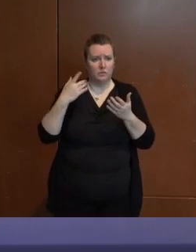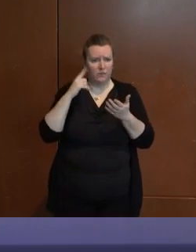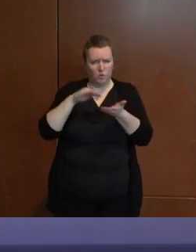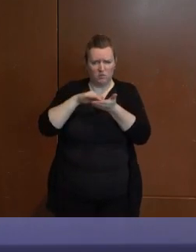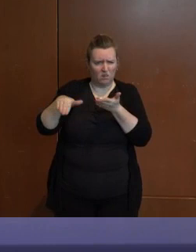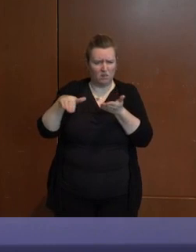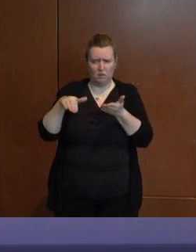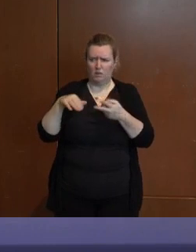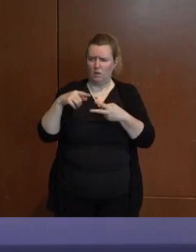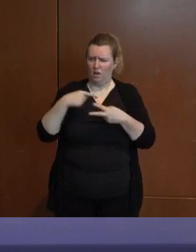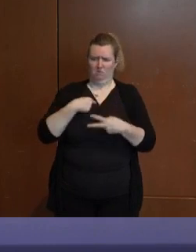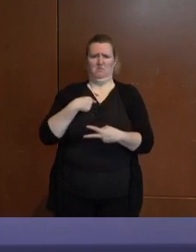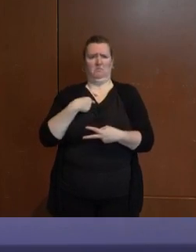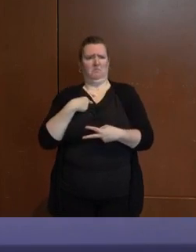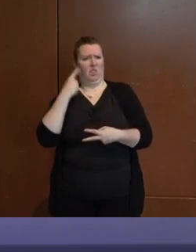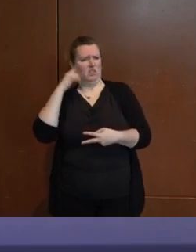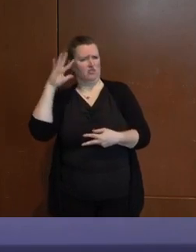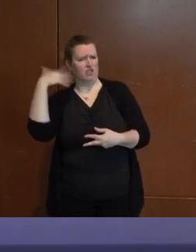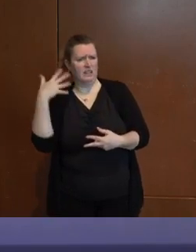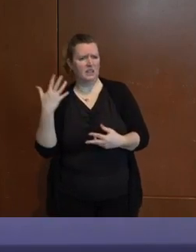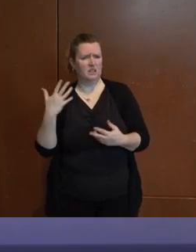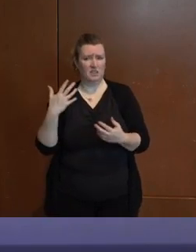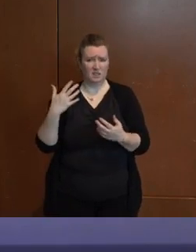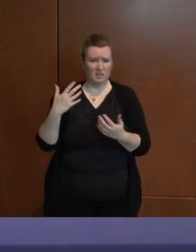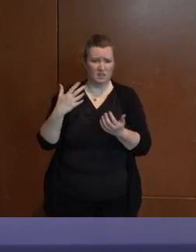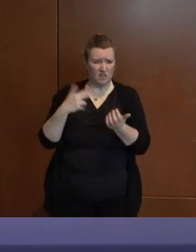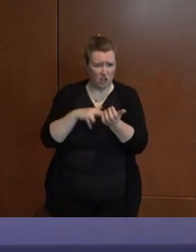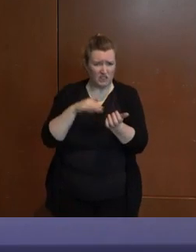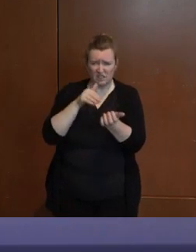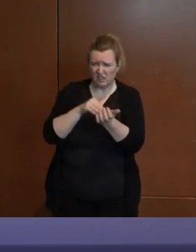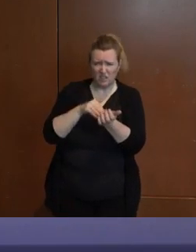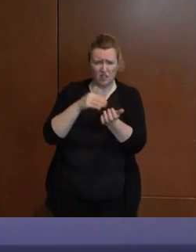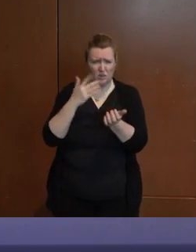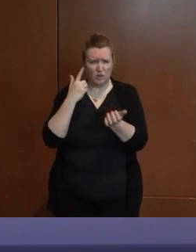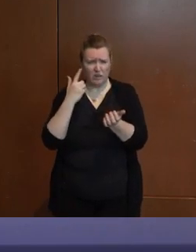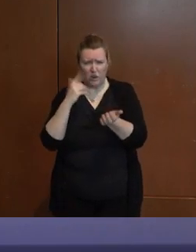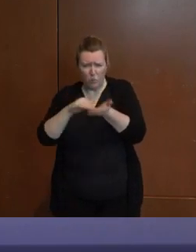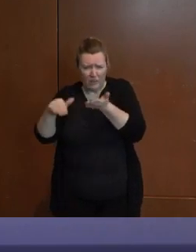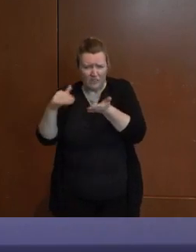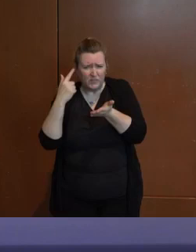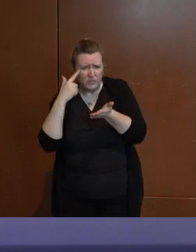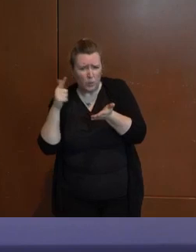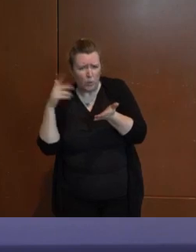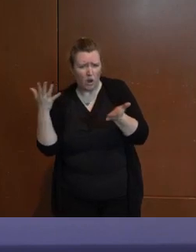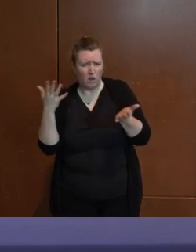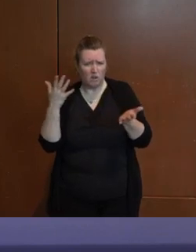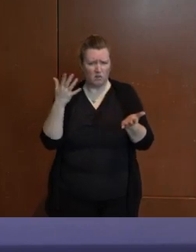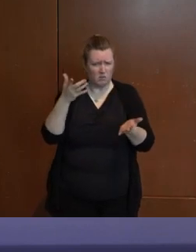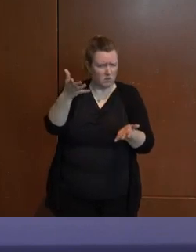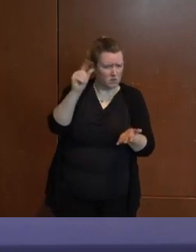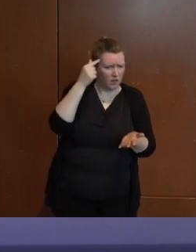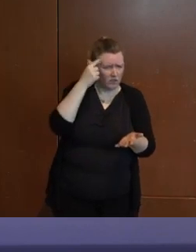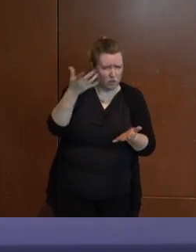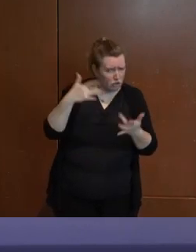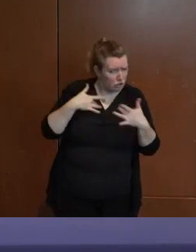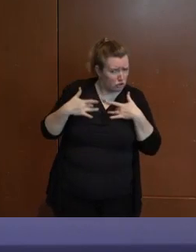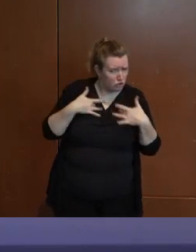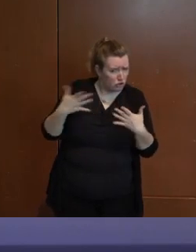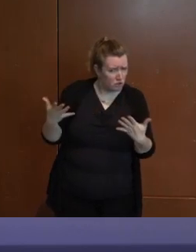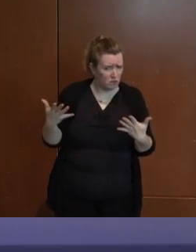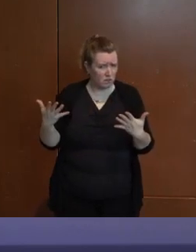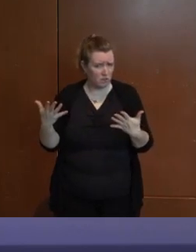out for more nurses and doctors. So is there any guidance about this? Governor, would you be concerned about this? I would think probably a lot of people